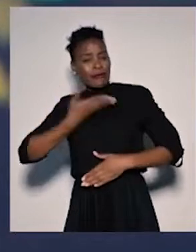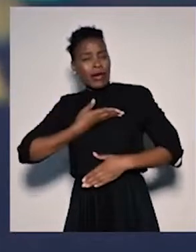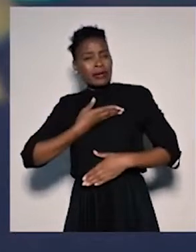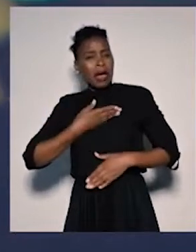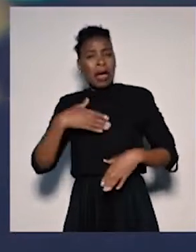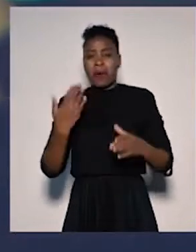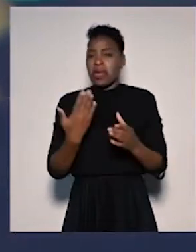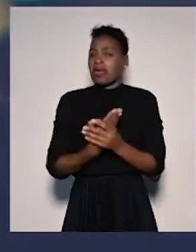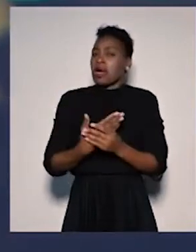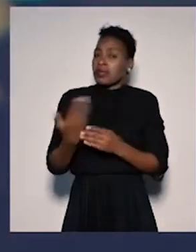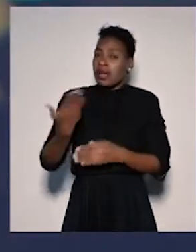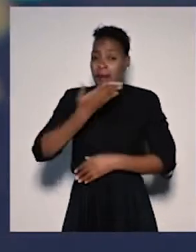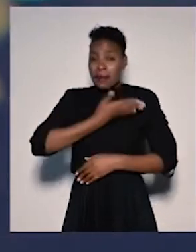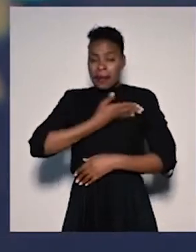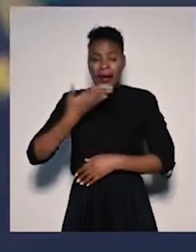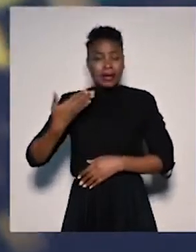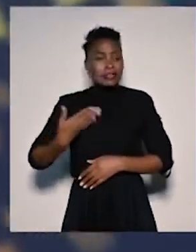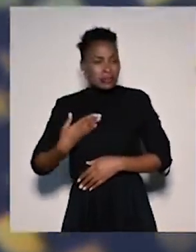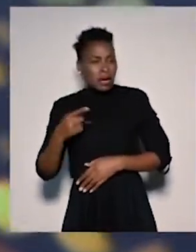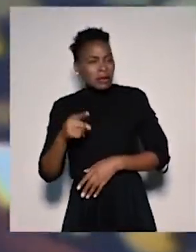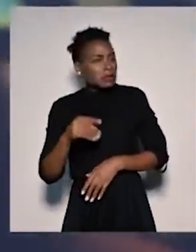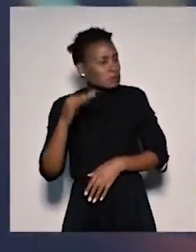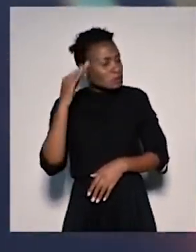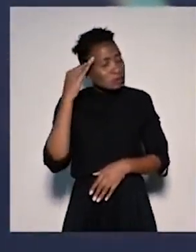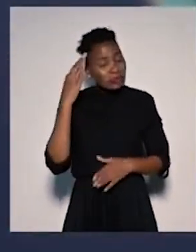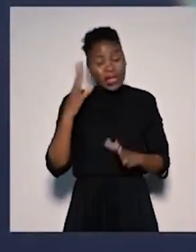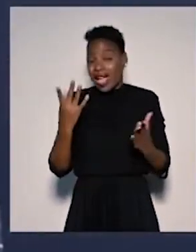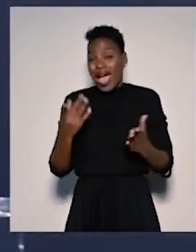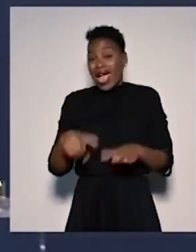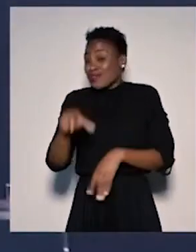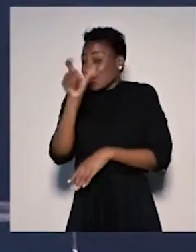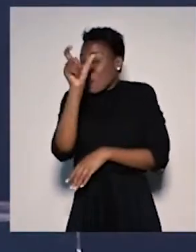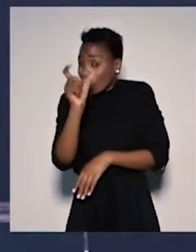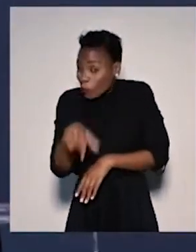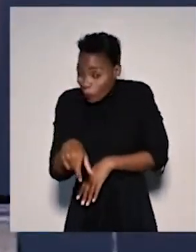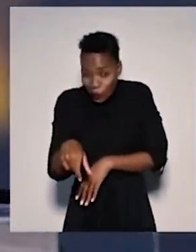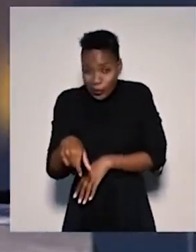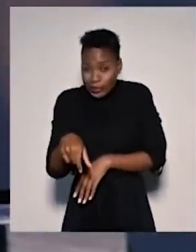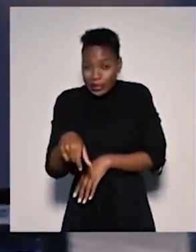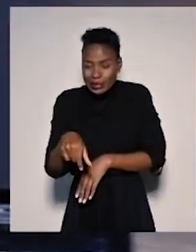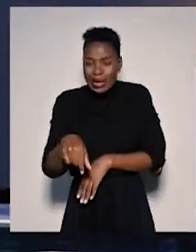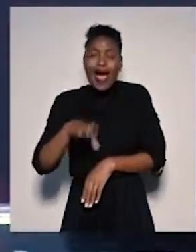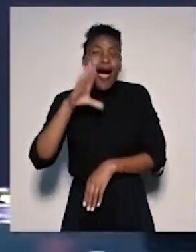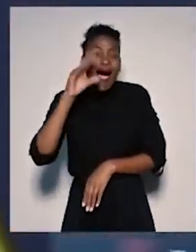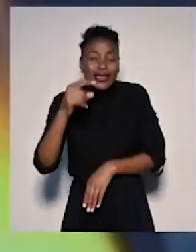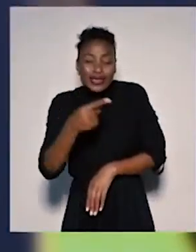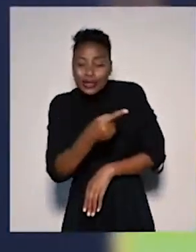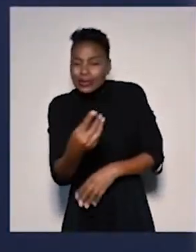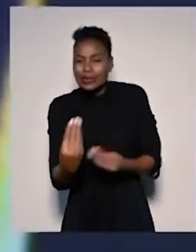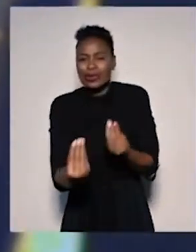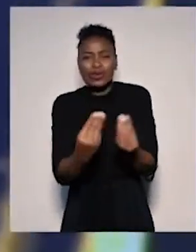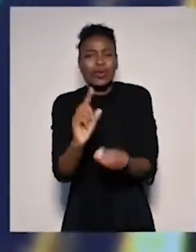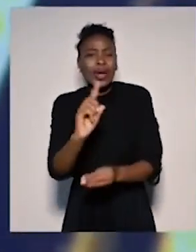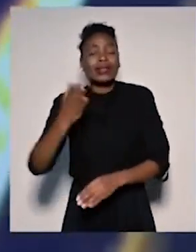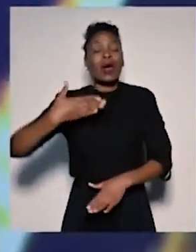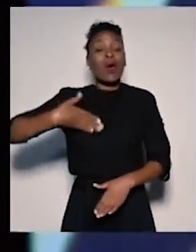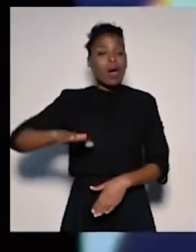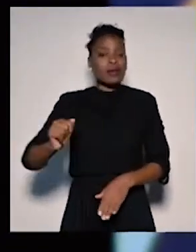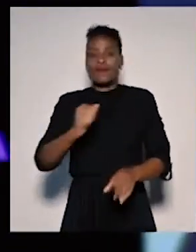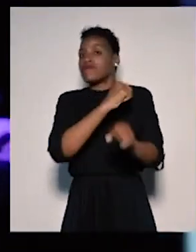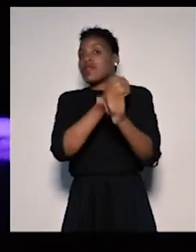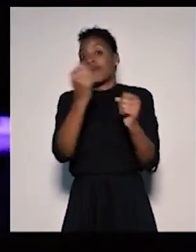mom. They have to be adjusting to every family. Nobody asked that question. We never ask the children what they want. We've